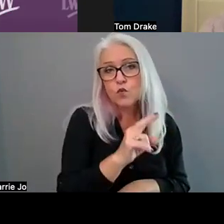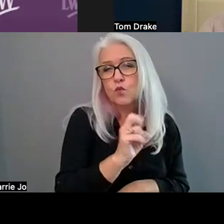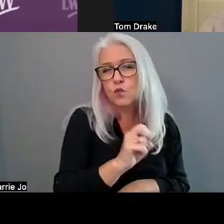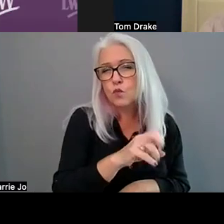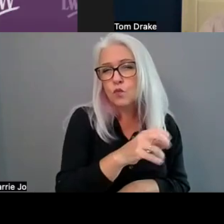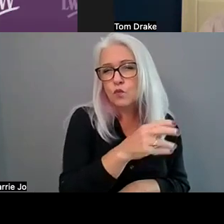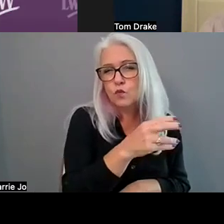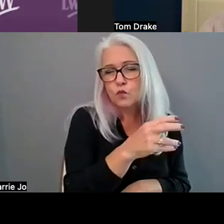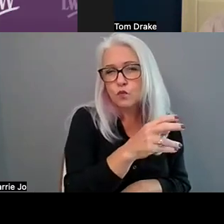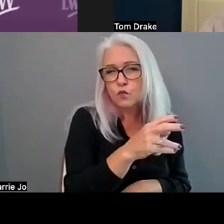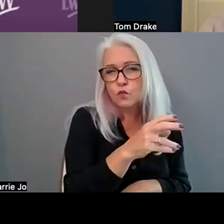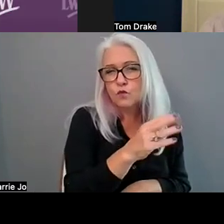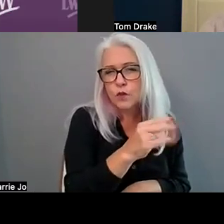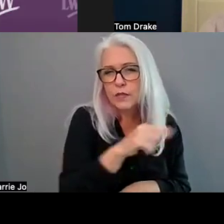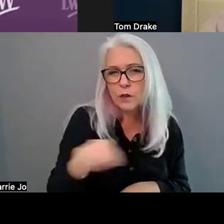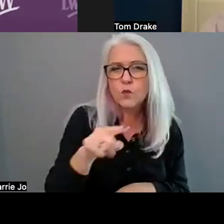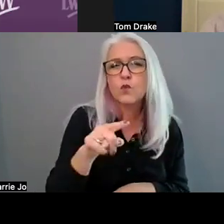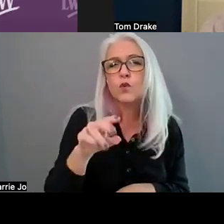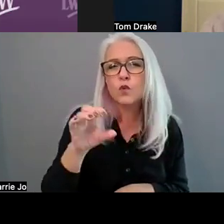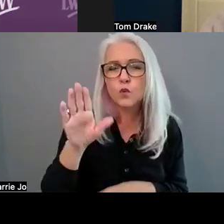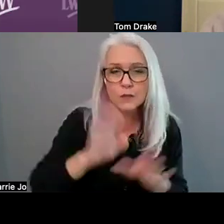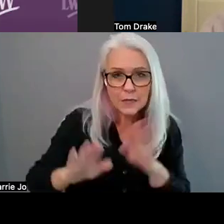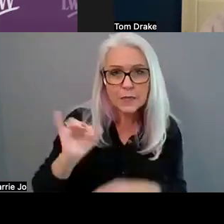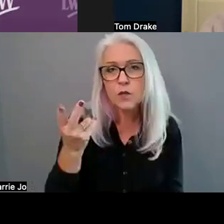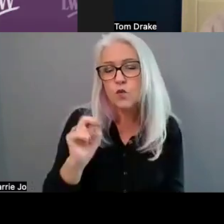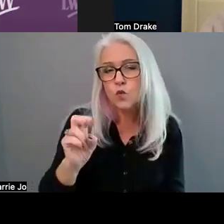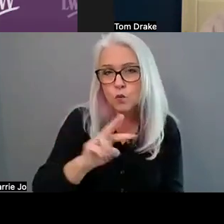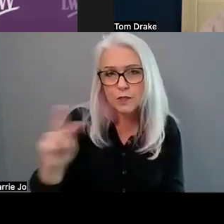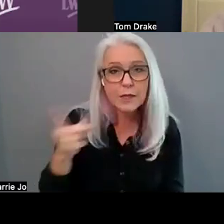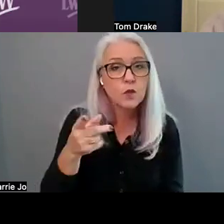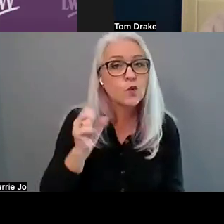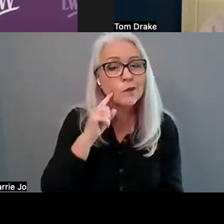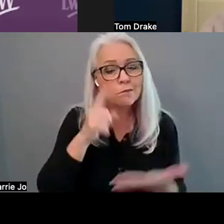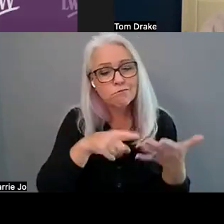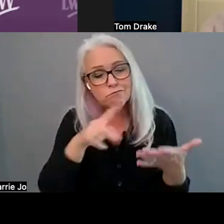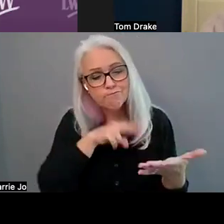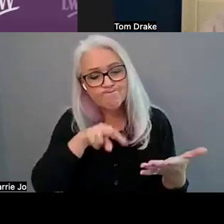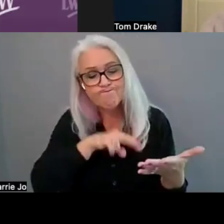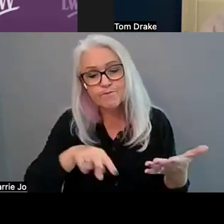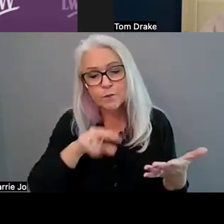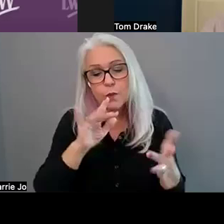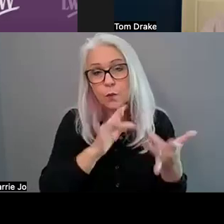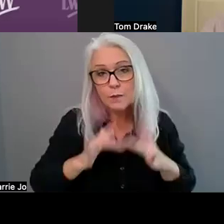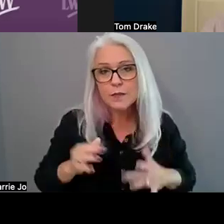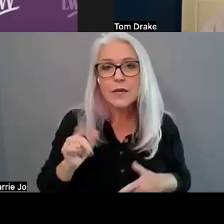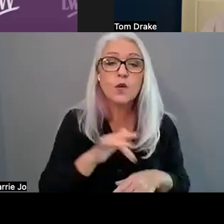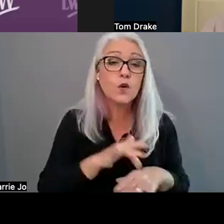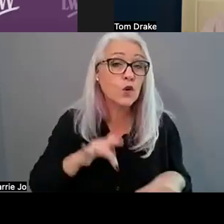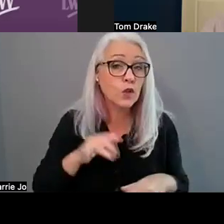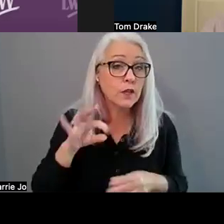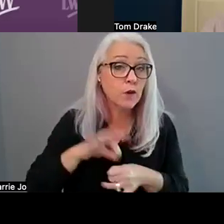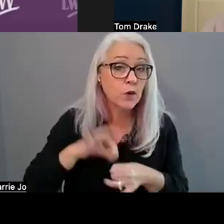There are several sites. You can check the county website or the County Board of Elections website. One of the sites for early voting is the